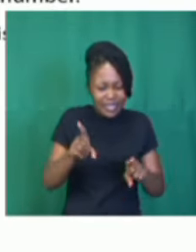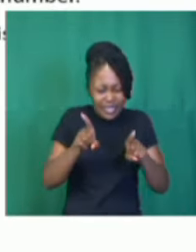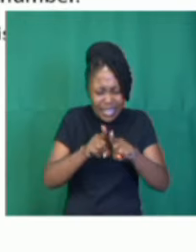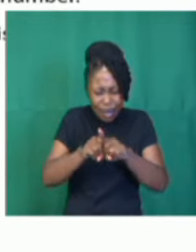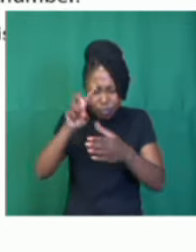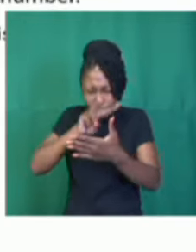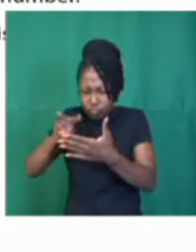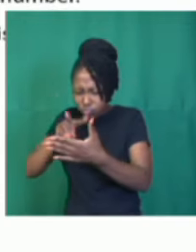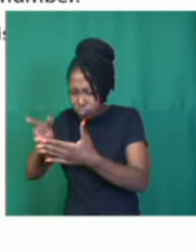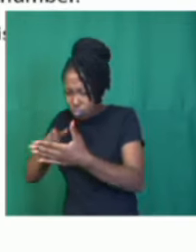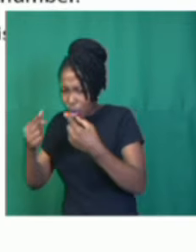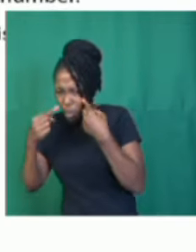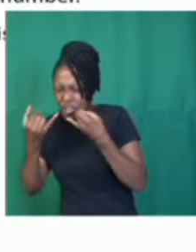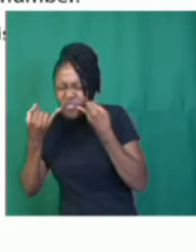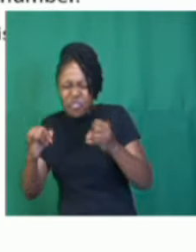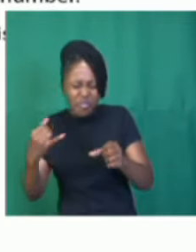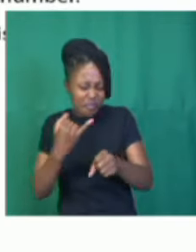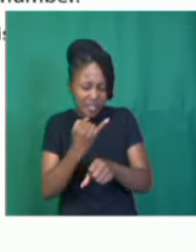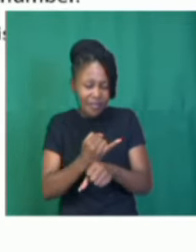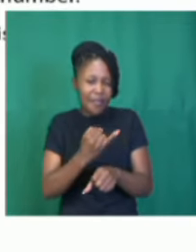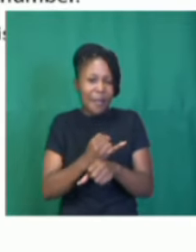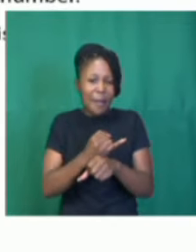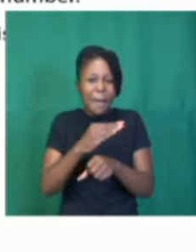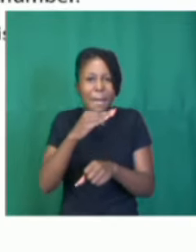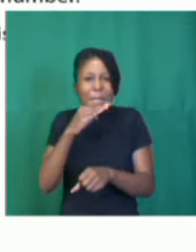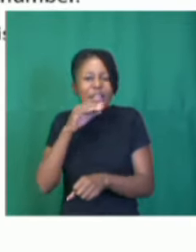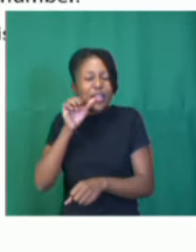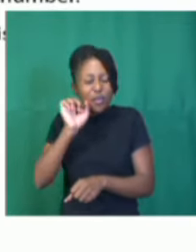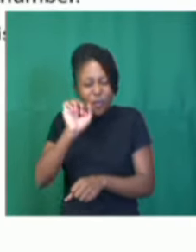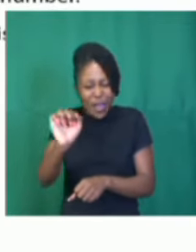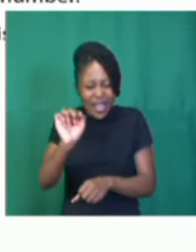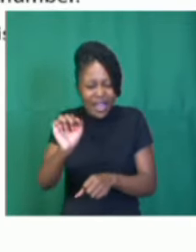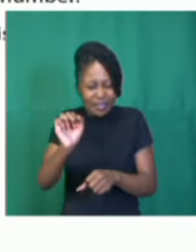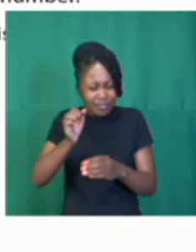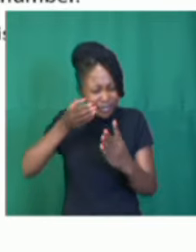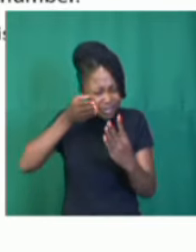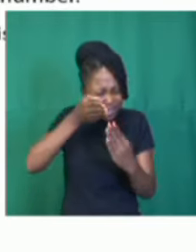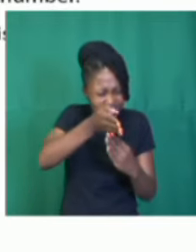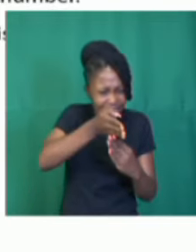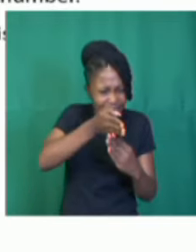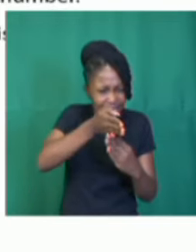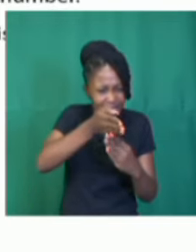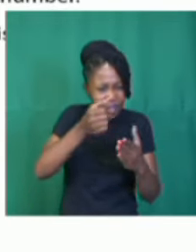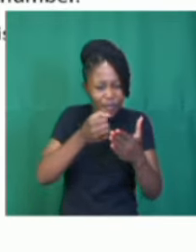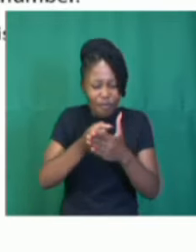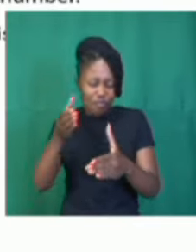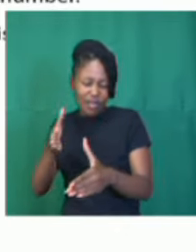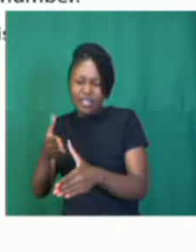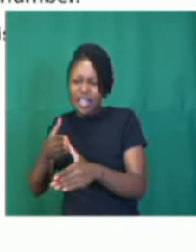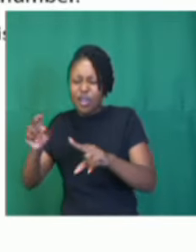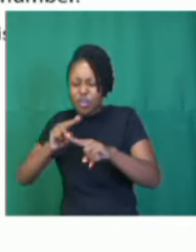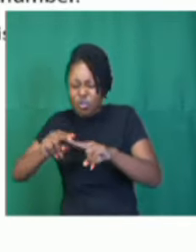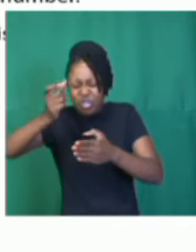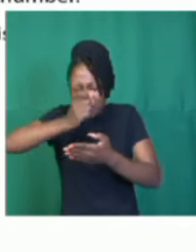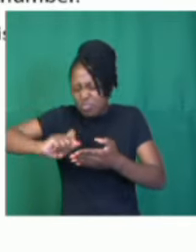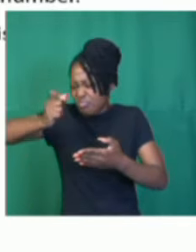is to actually go straight to the answer rather than repeating maybe the whole sentence or trying to actually write